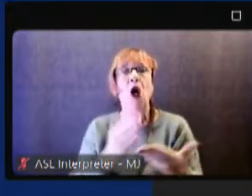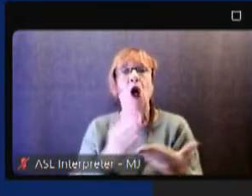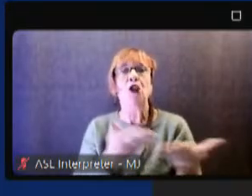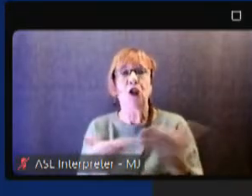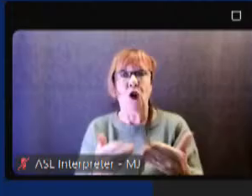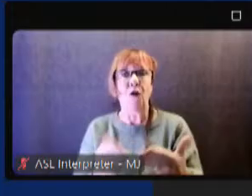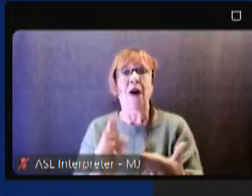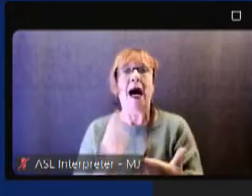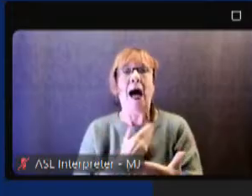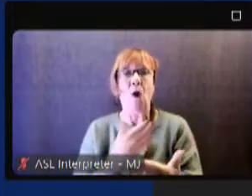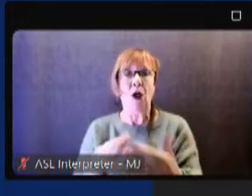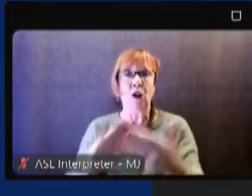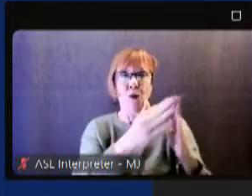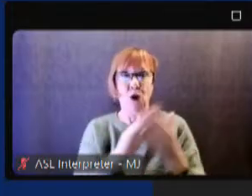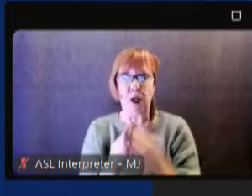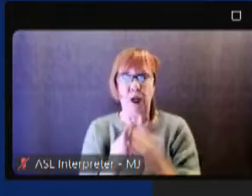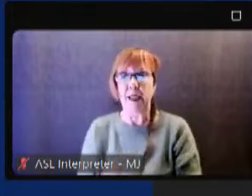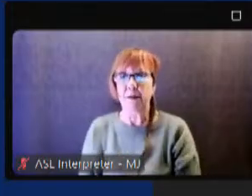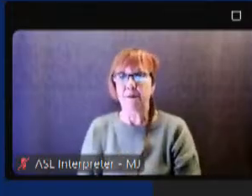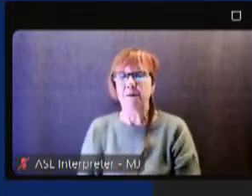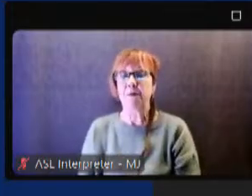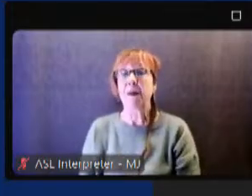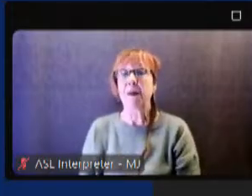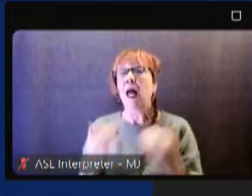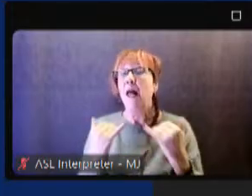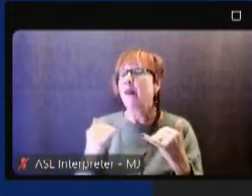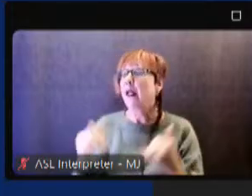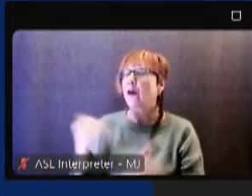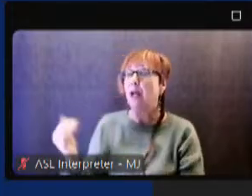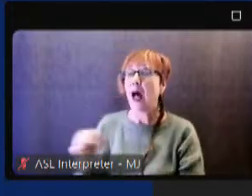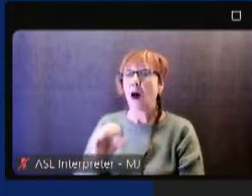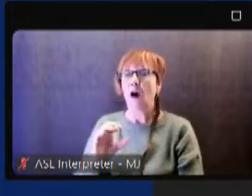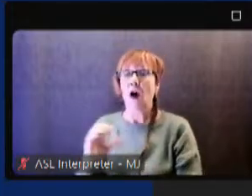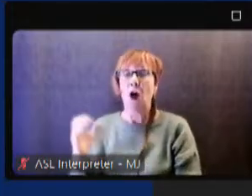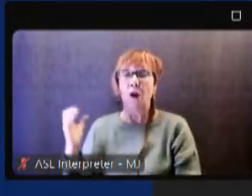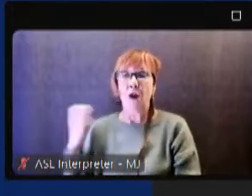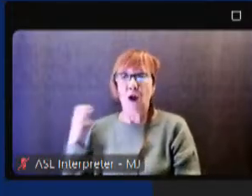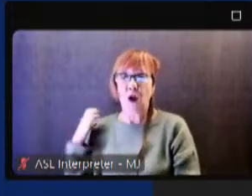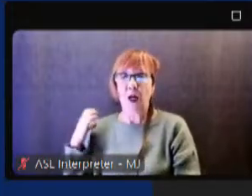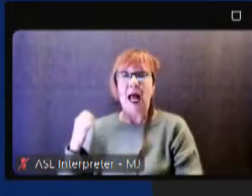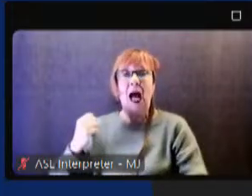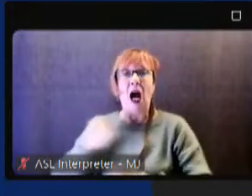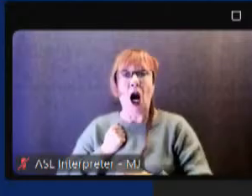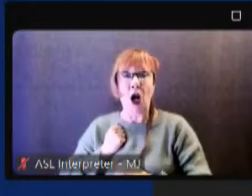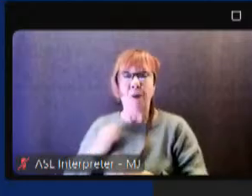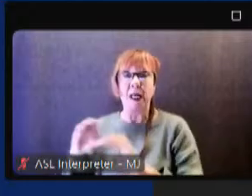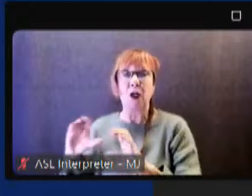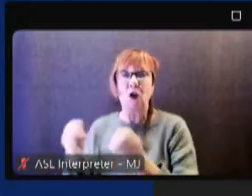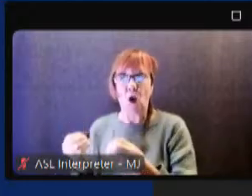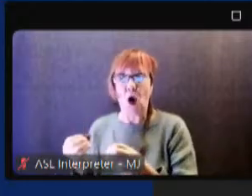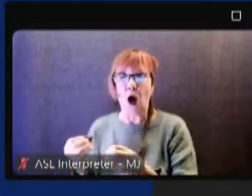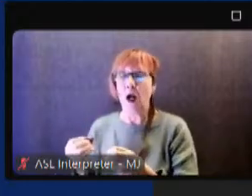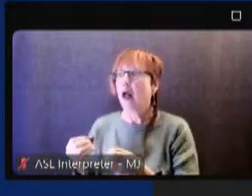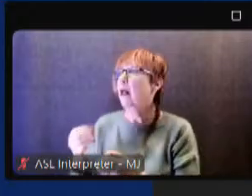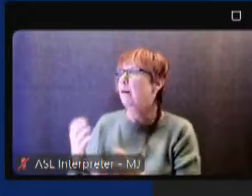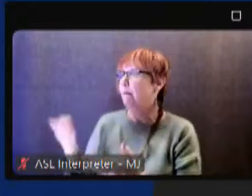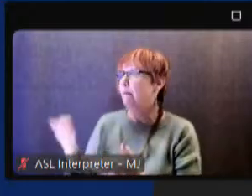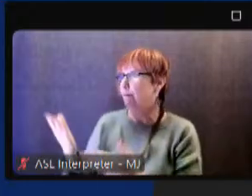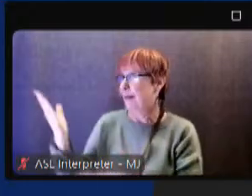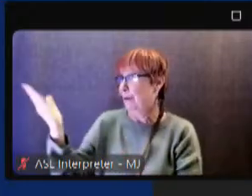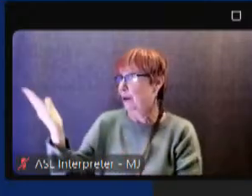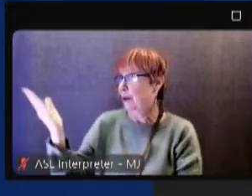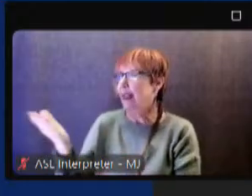Thank you, Supervisor. And turning it over now to Colonel Avichal with the Army Corps to provide us with an update.